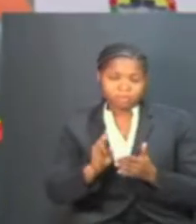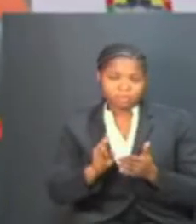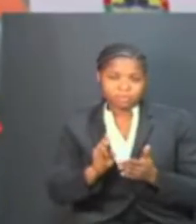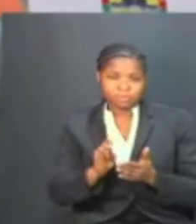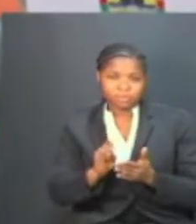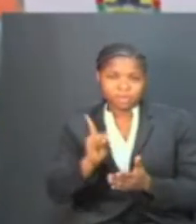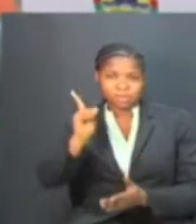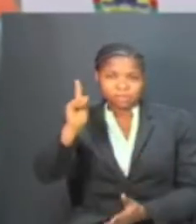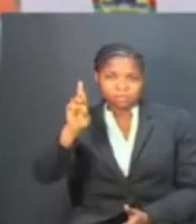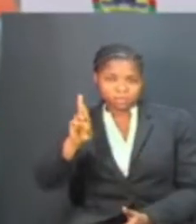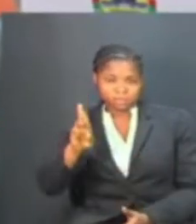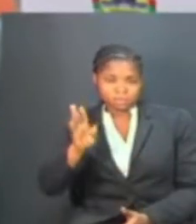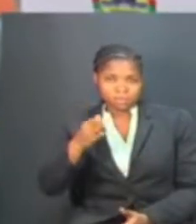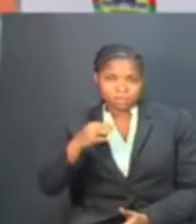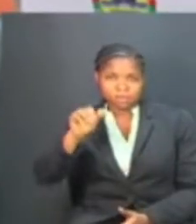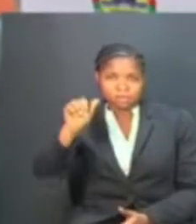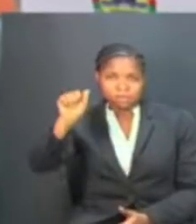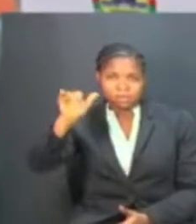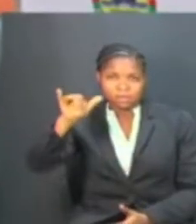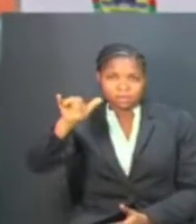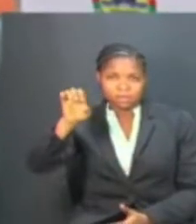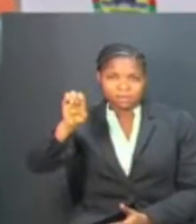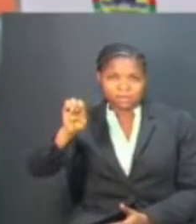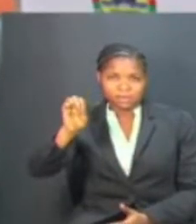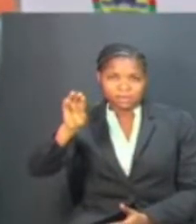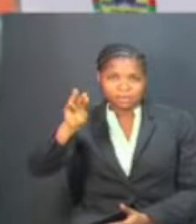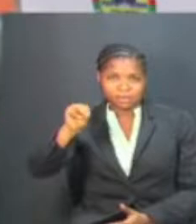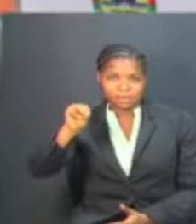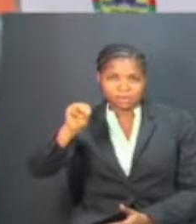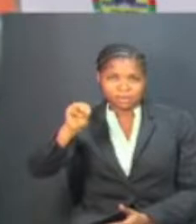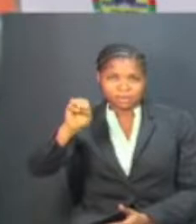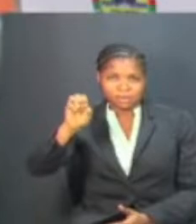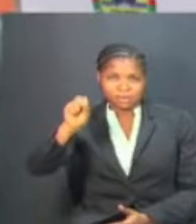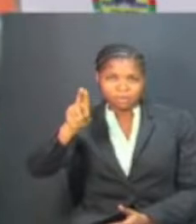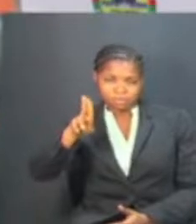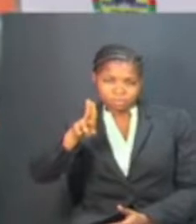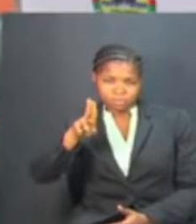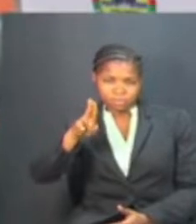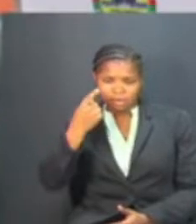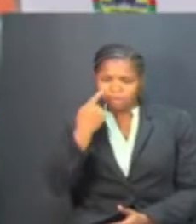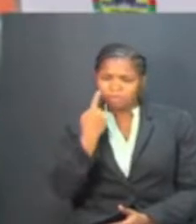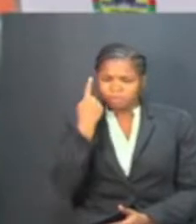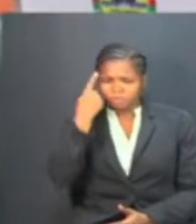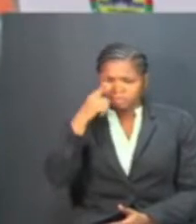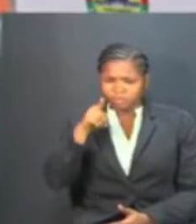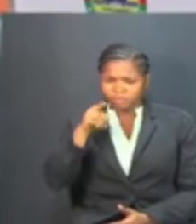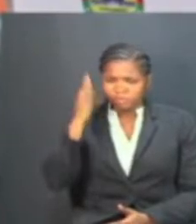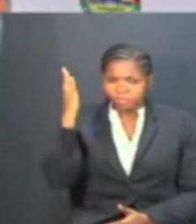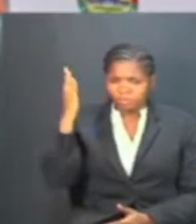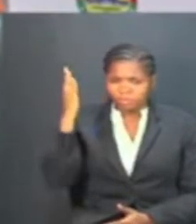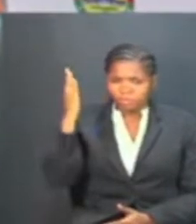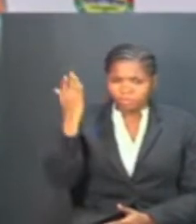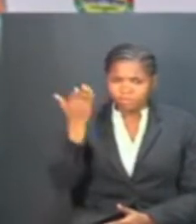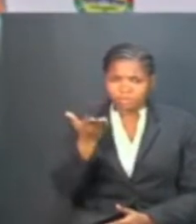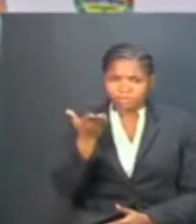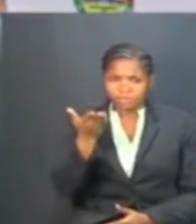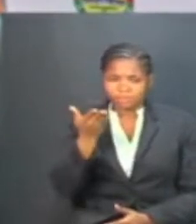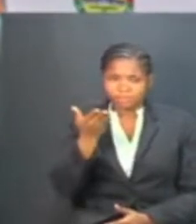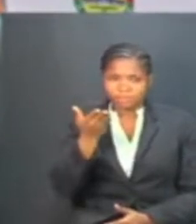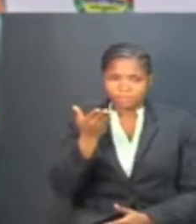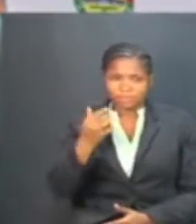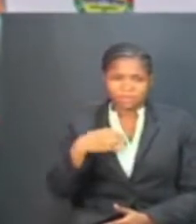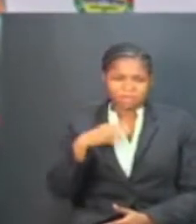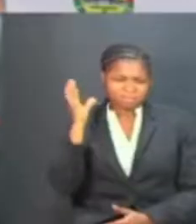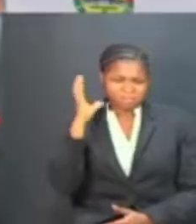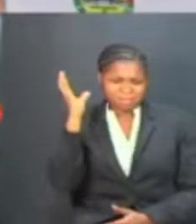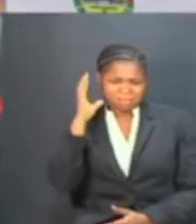the statement that she made. I overheard some people earlier on saying that, oh, but she's not from the